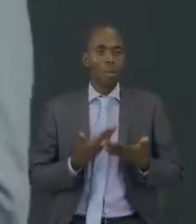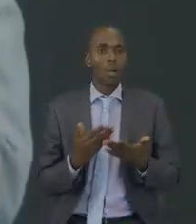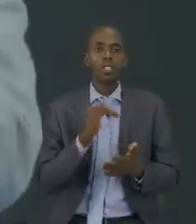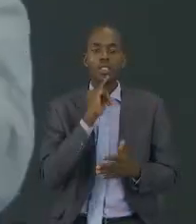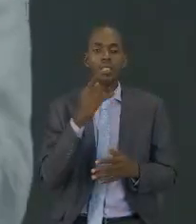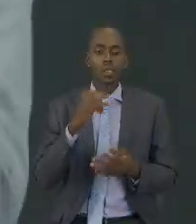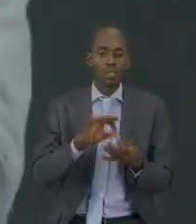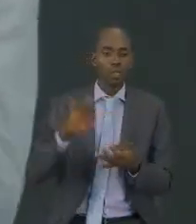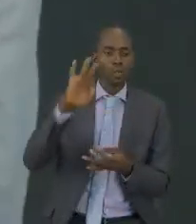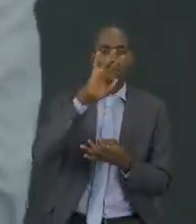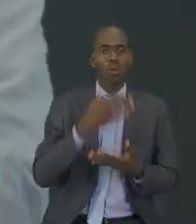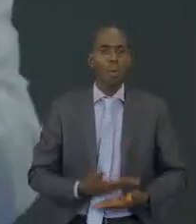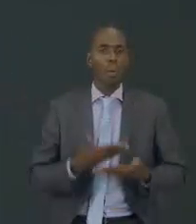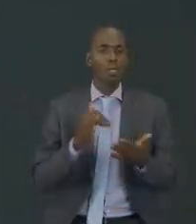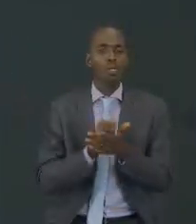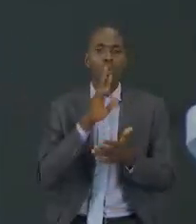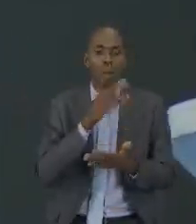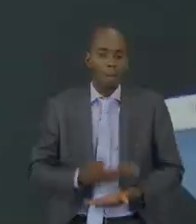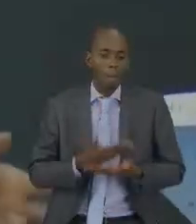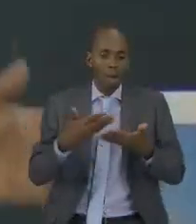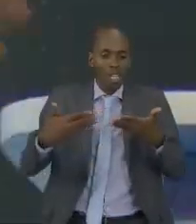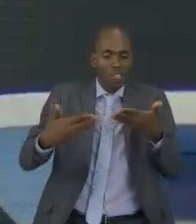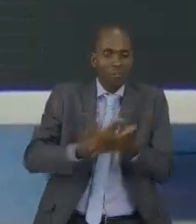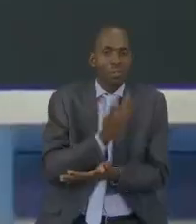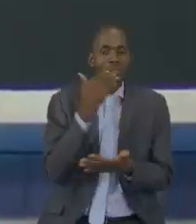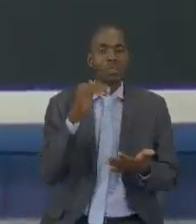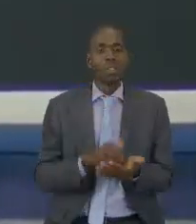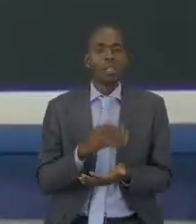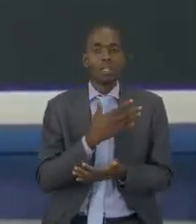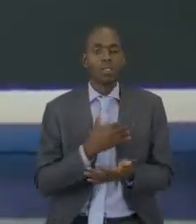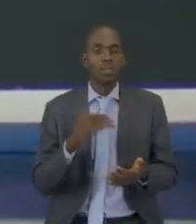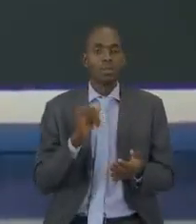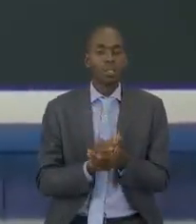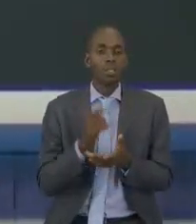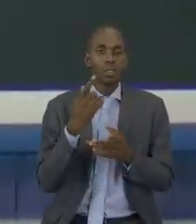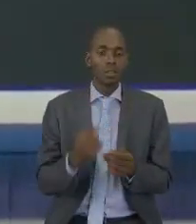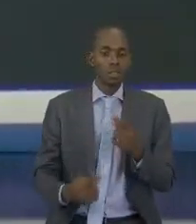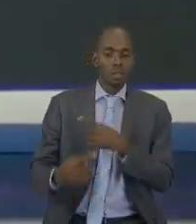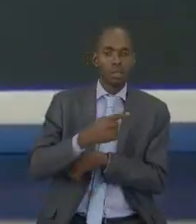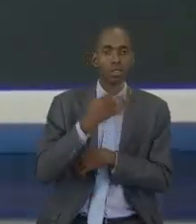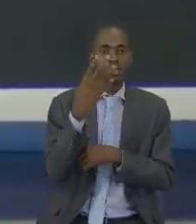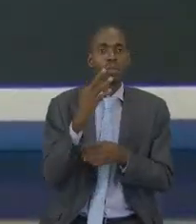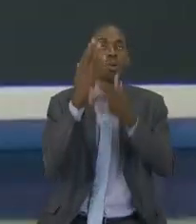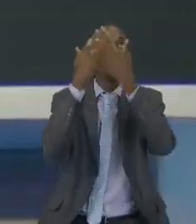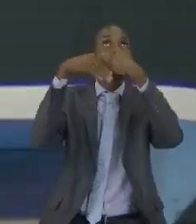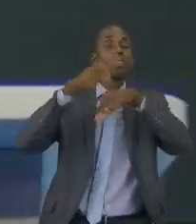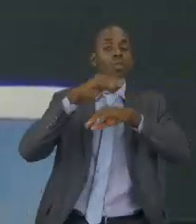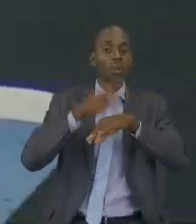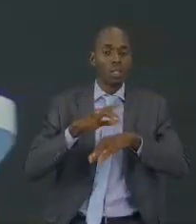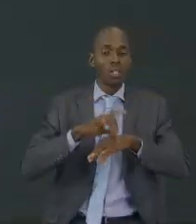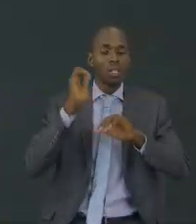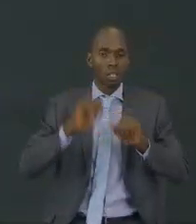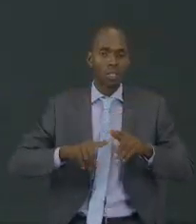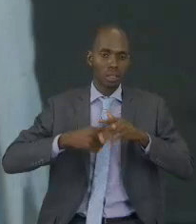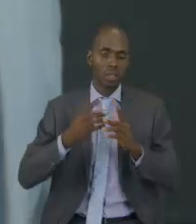that you are born anew so that the days of heaven on earth can start in your